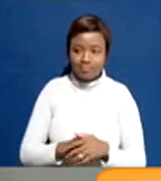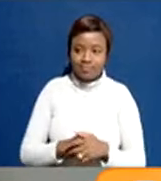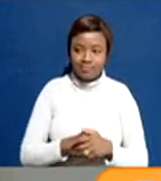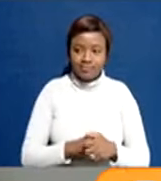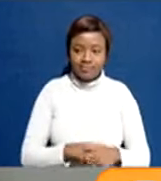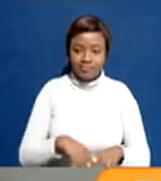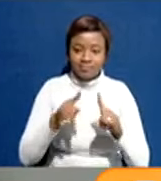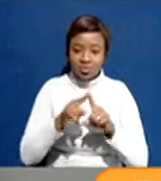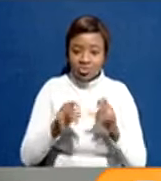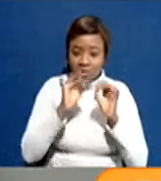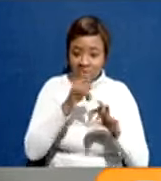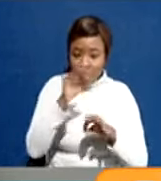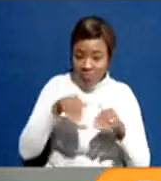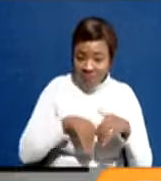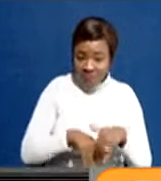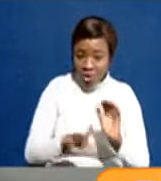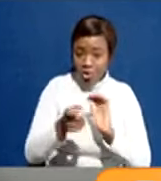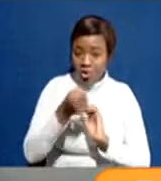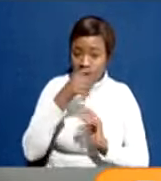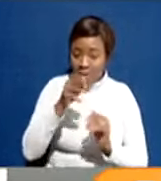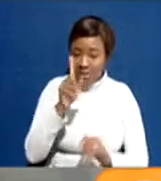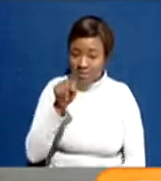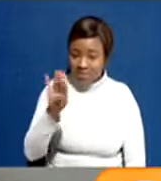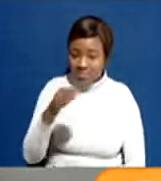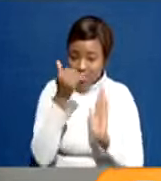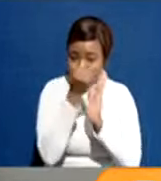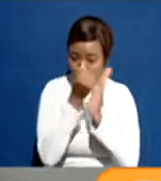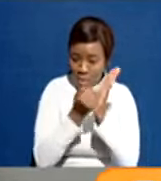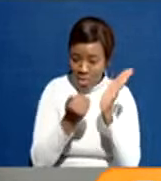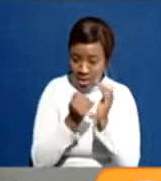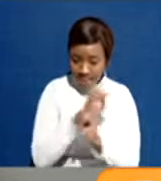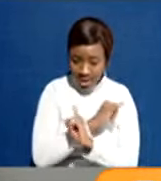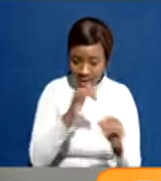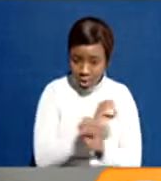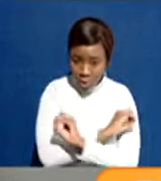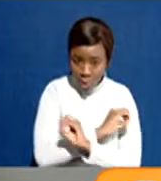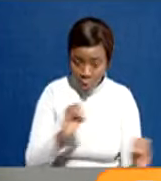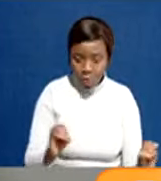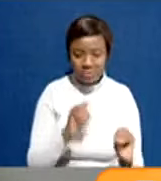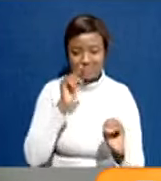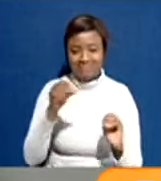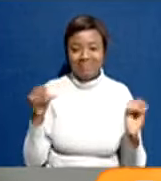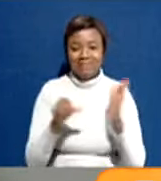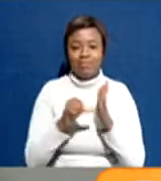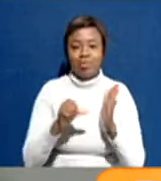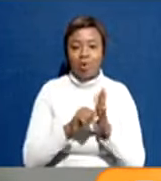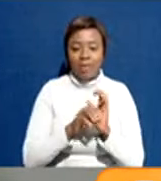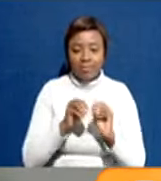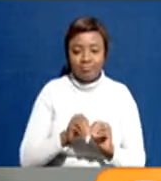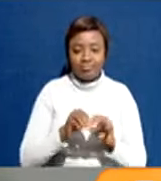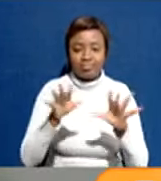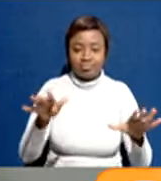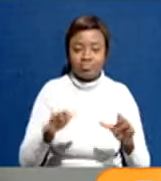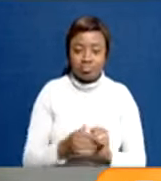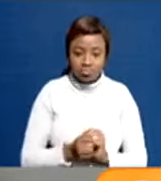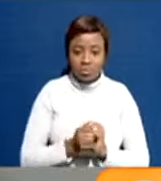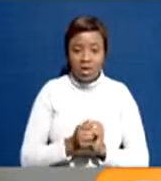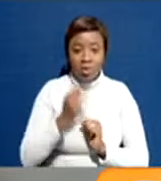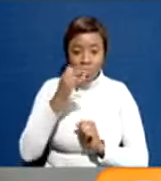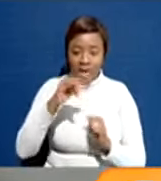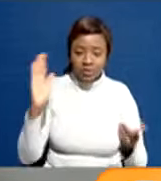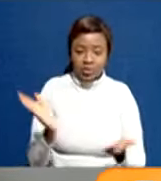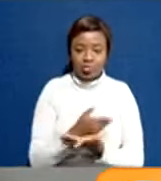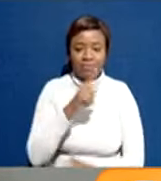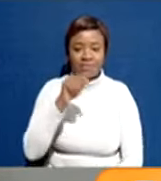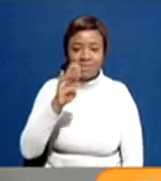Poor adherence to medication for tuberculosis patients has been one of the challenges in the fight against highly